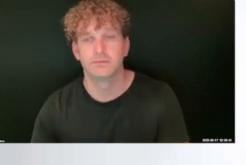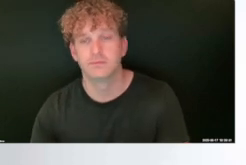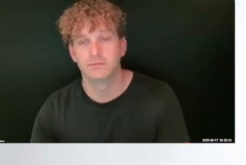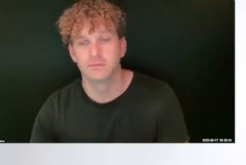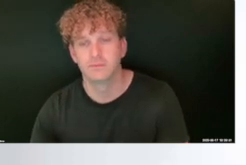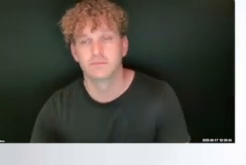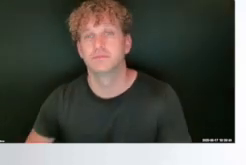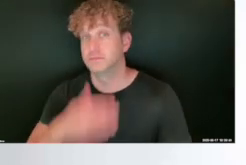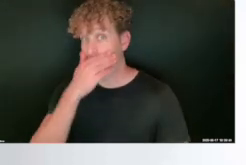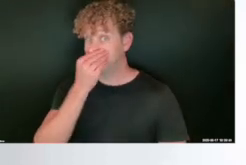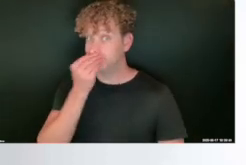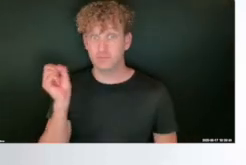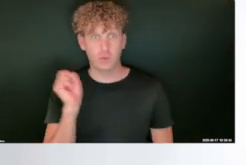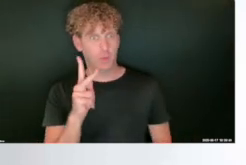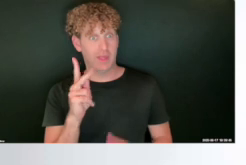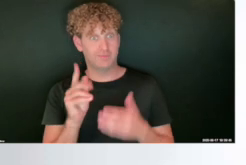Next slide. Next slide, please.